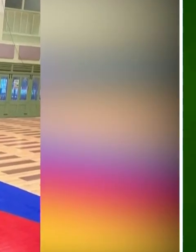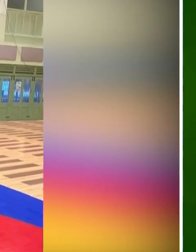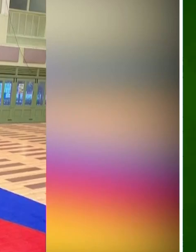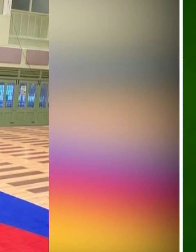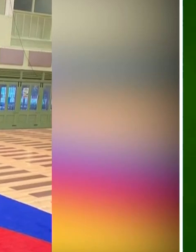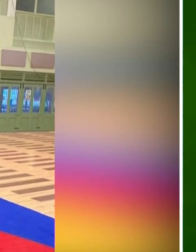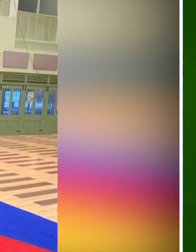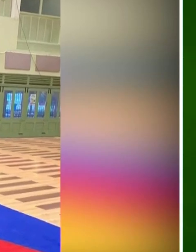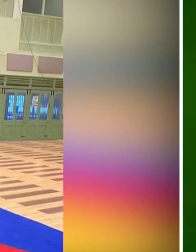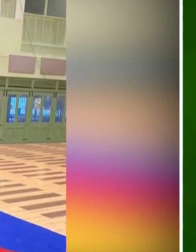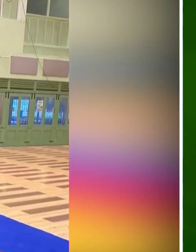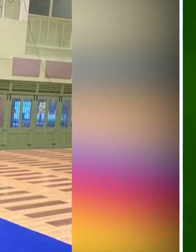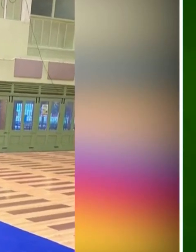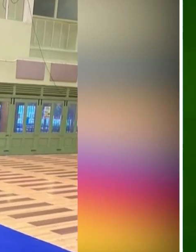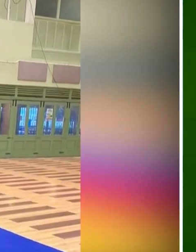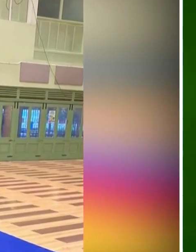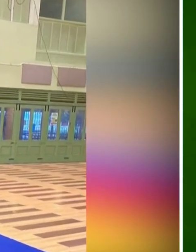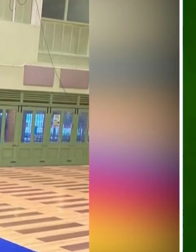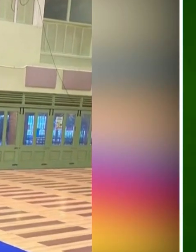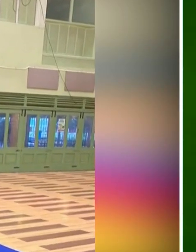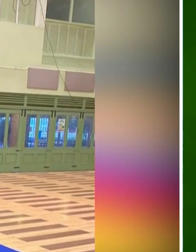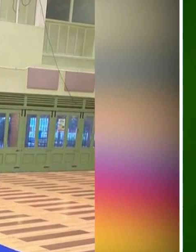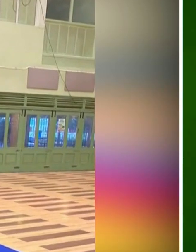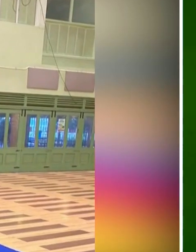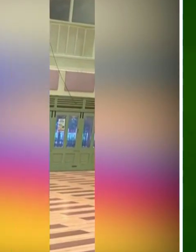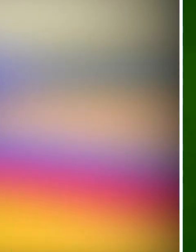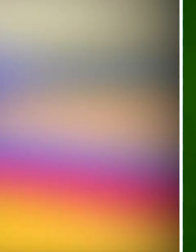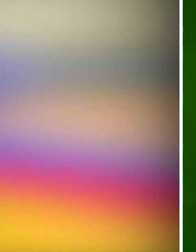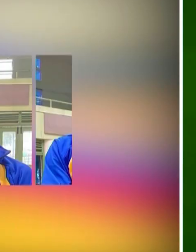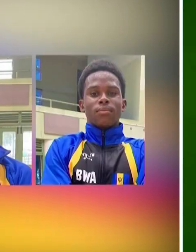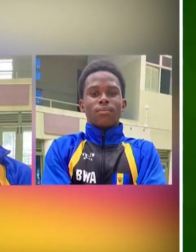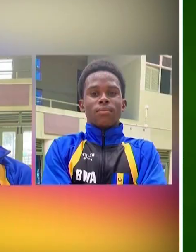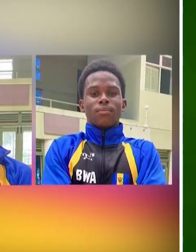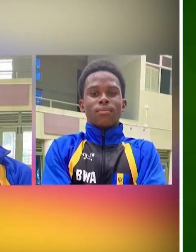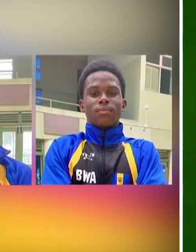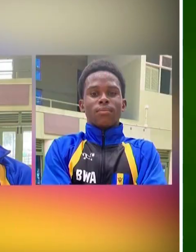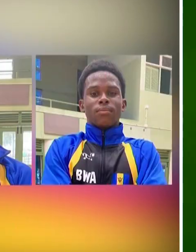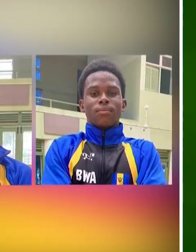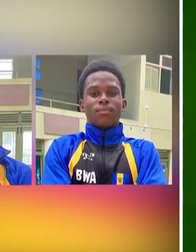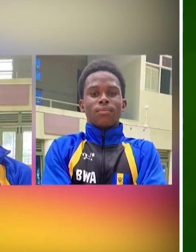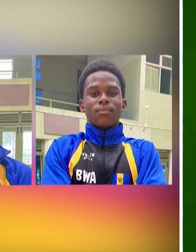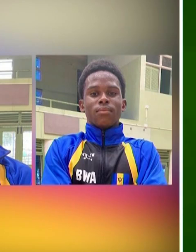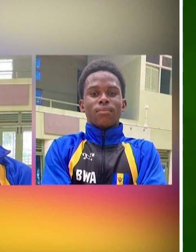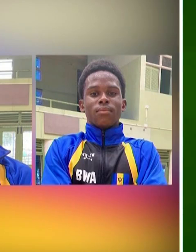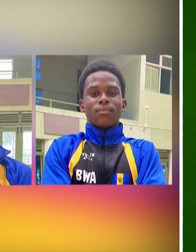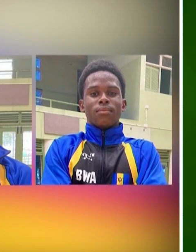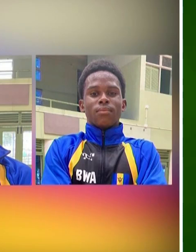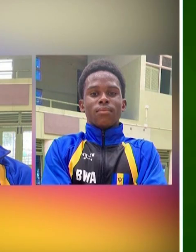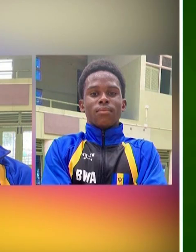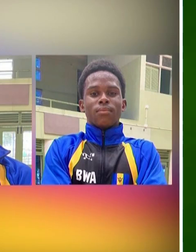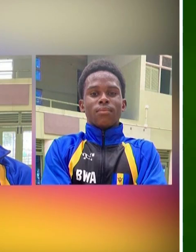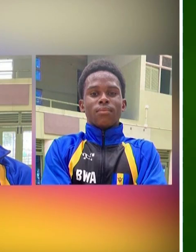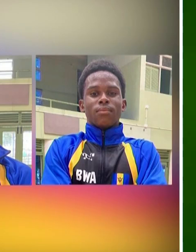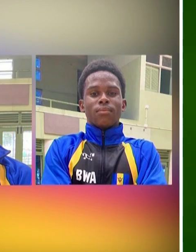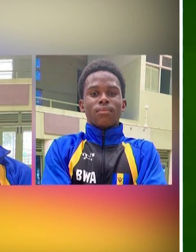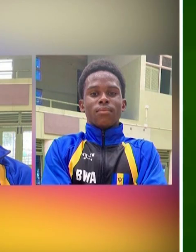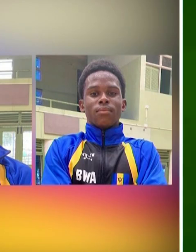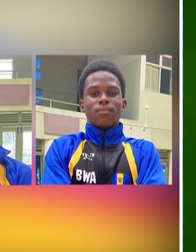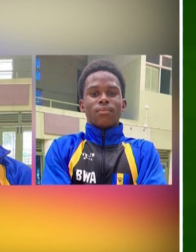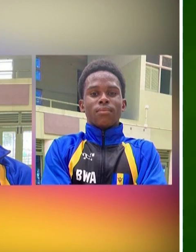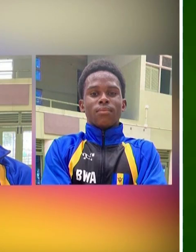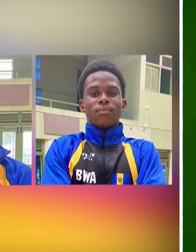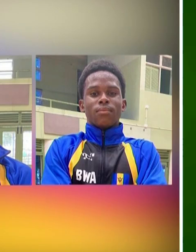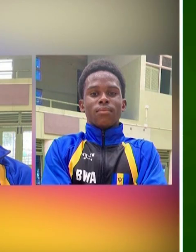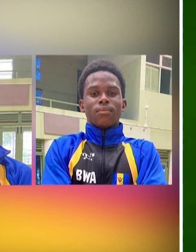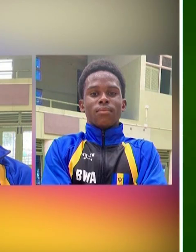island today along with Cuban coach Yaima Payne. Payne told CBC Sports yesterday the group is well prepared and should give